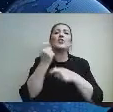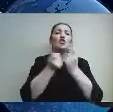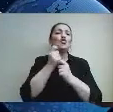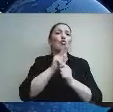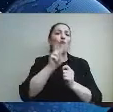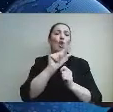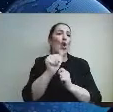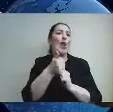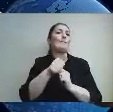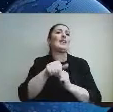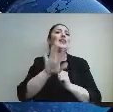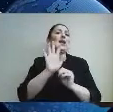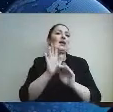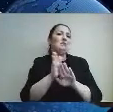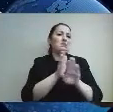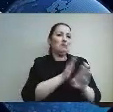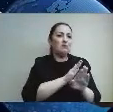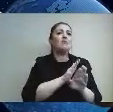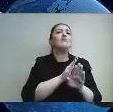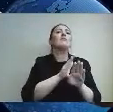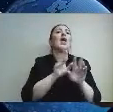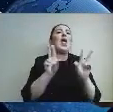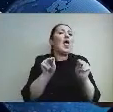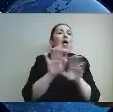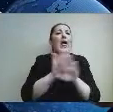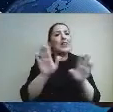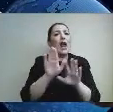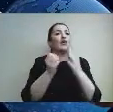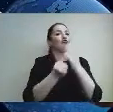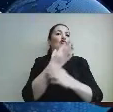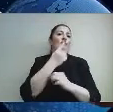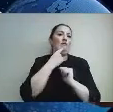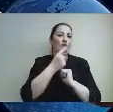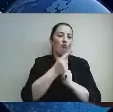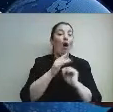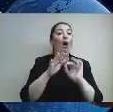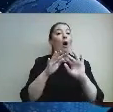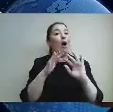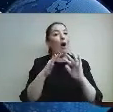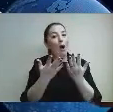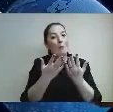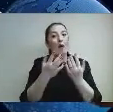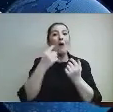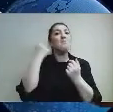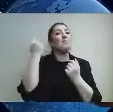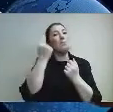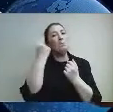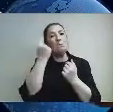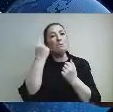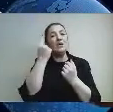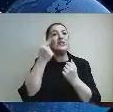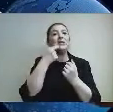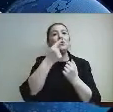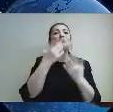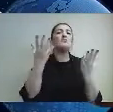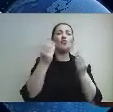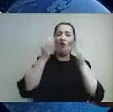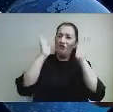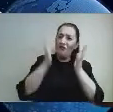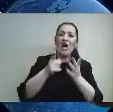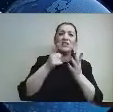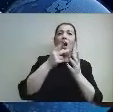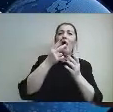philanthropy might like benefit you millions of dollars, or the public authority may be financing you. They are